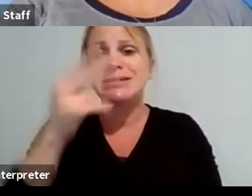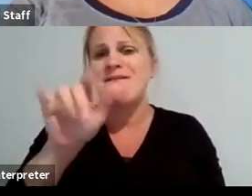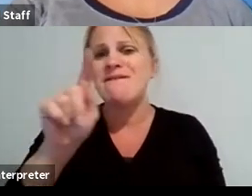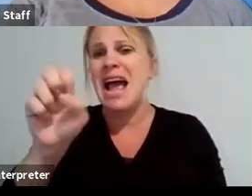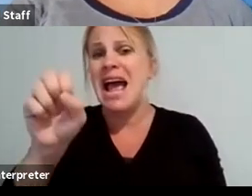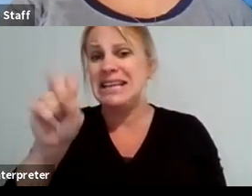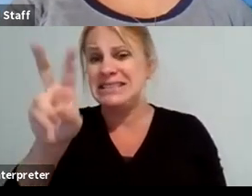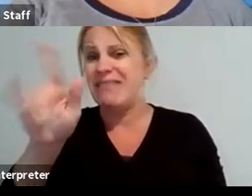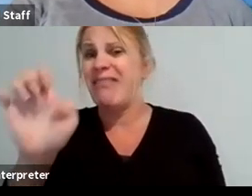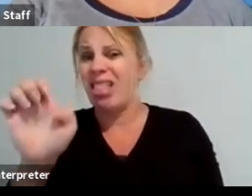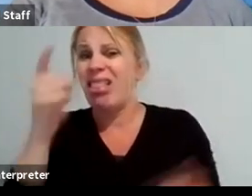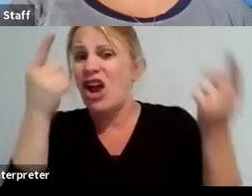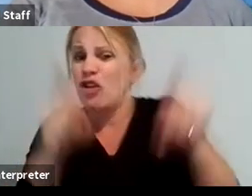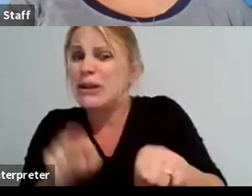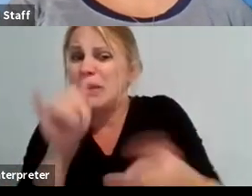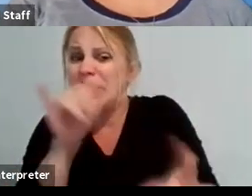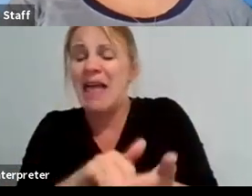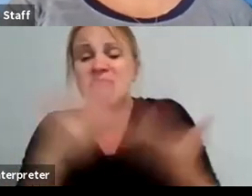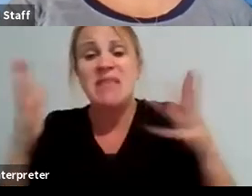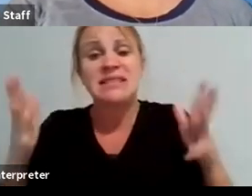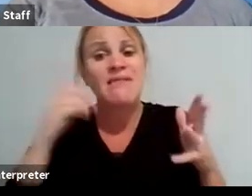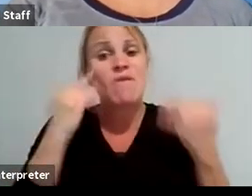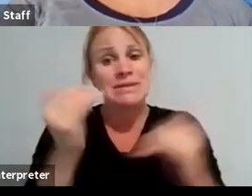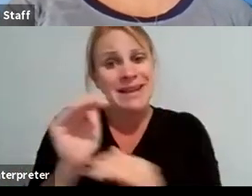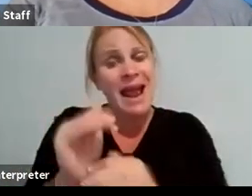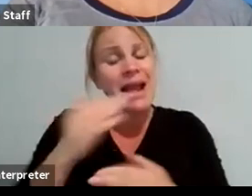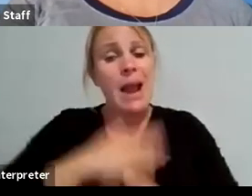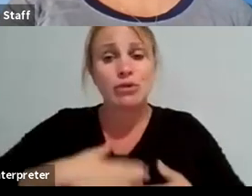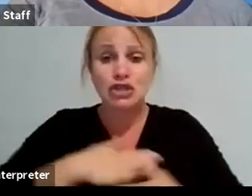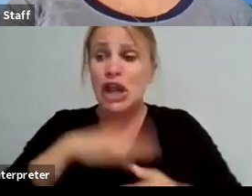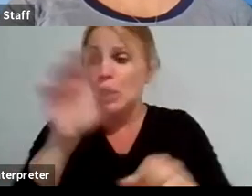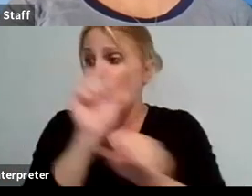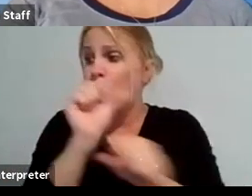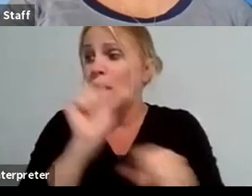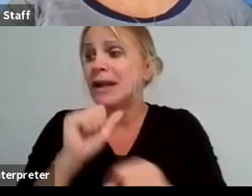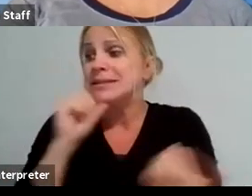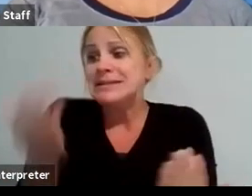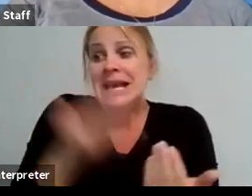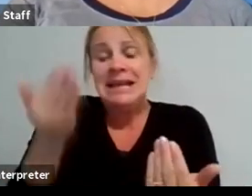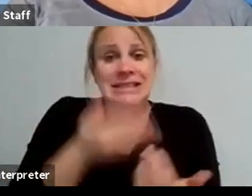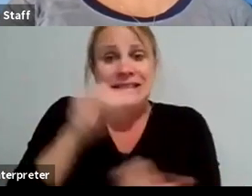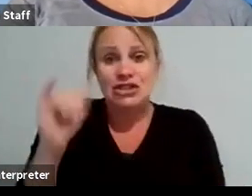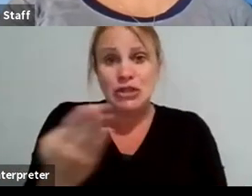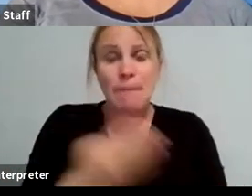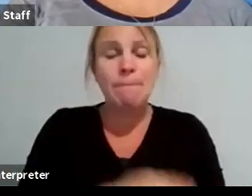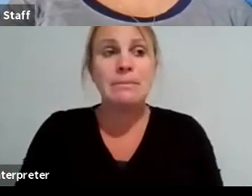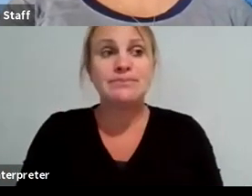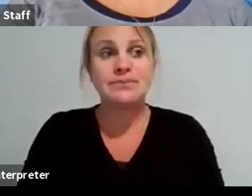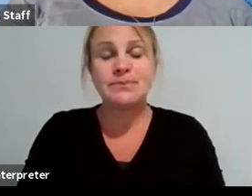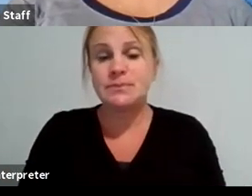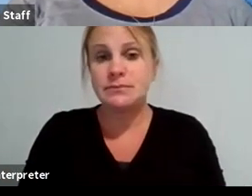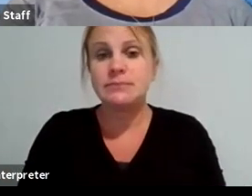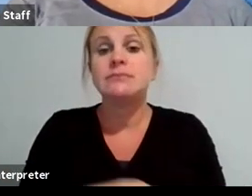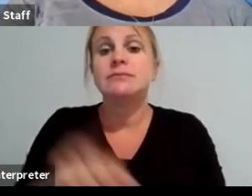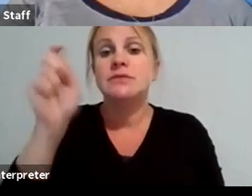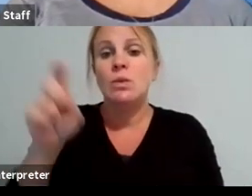that. So that's all I have for tonight. I appreciate the work that everyone's doing. It's not an easy job you're doing, but we need